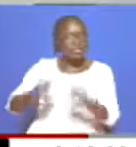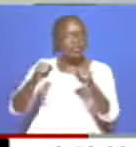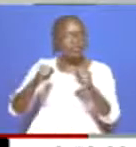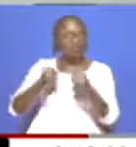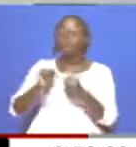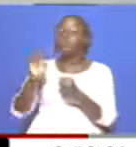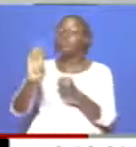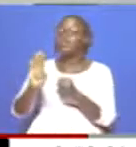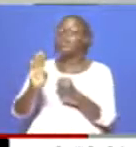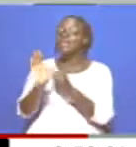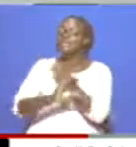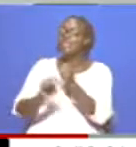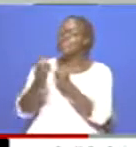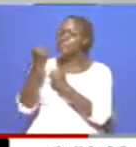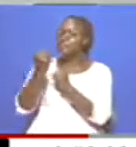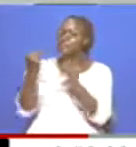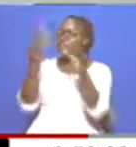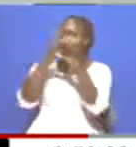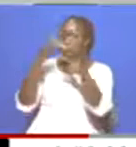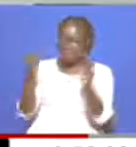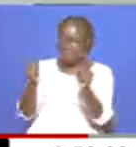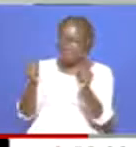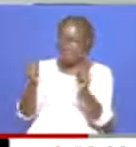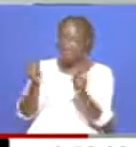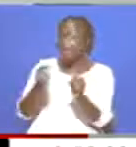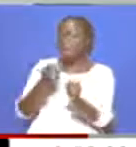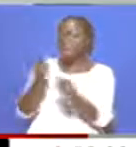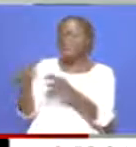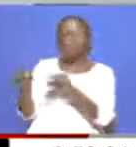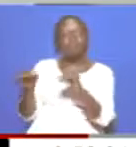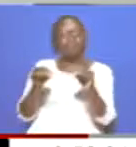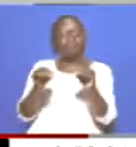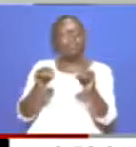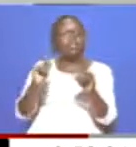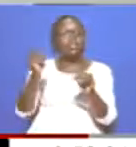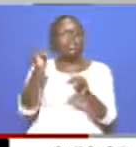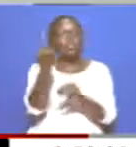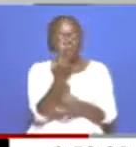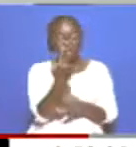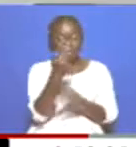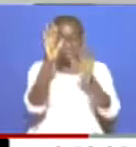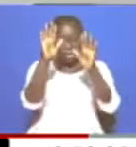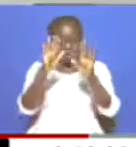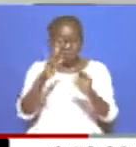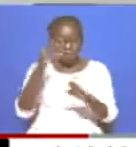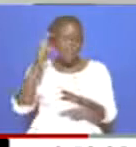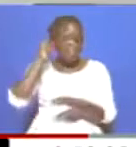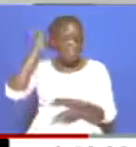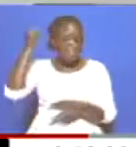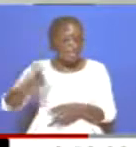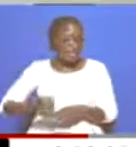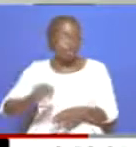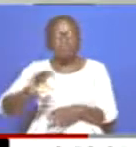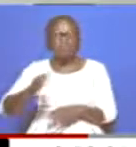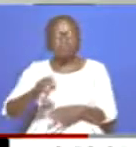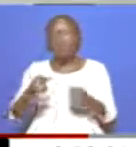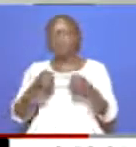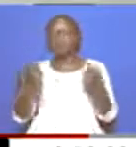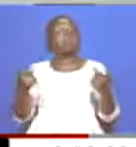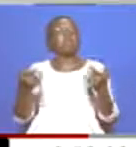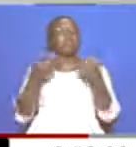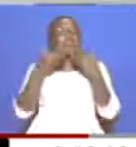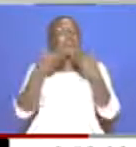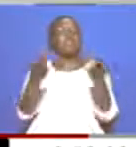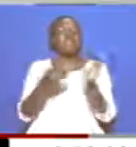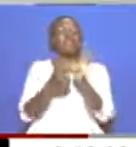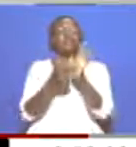country's fifth president. Ruto, who took the Kenya Kwanza campaigns to Narok County, said his opponents have nothing to show